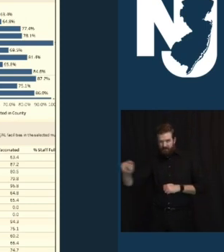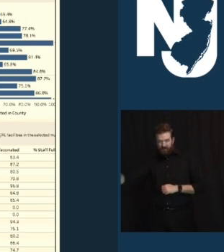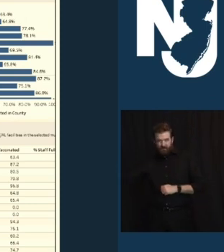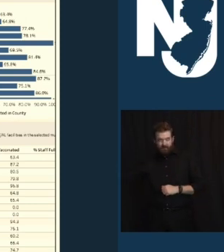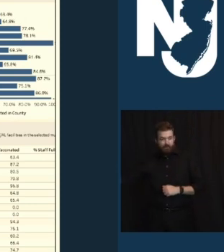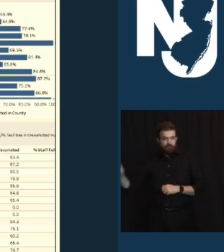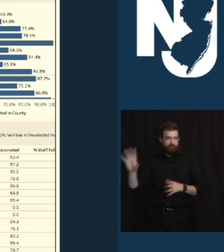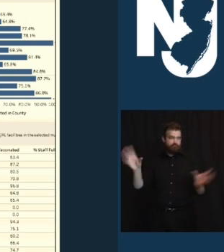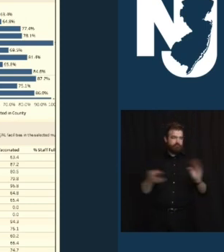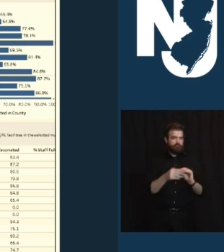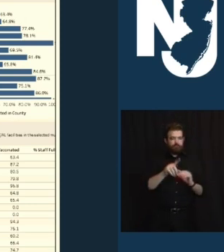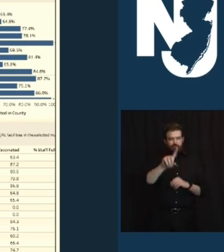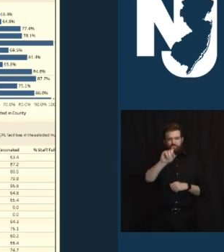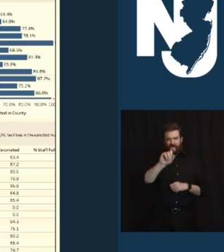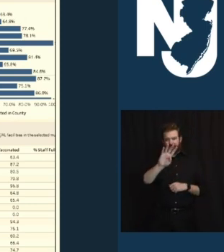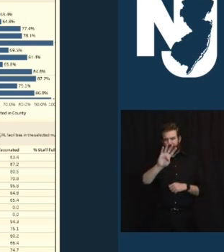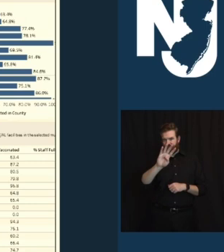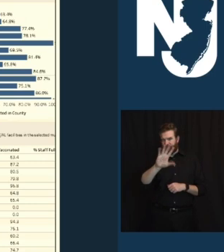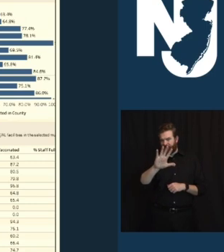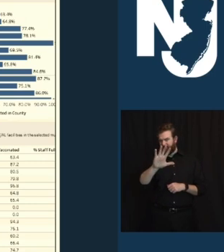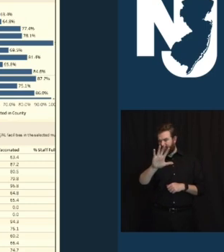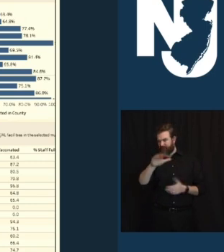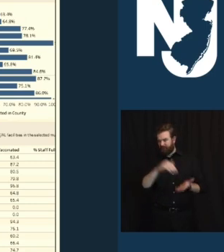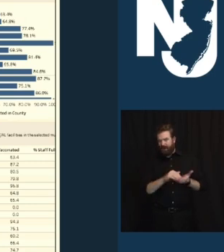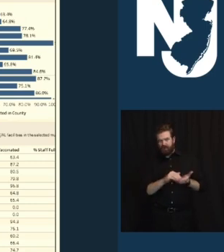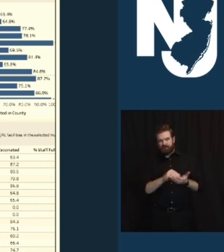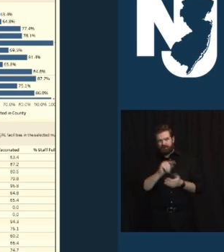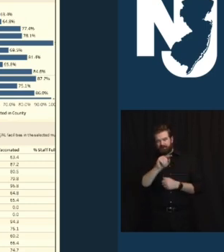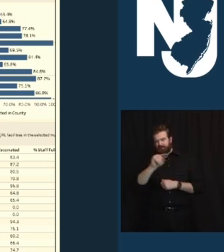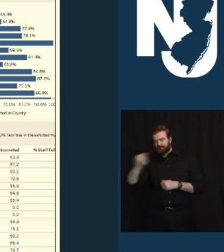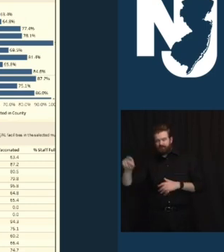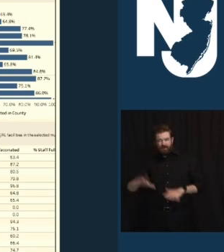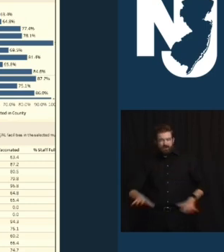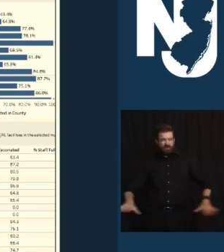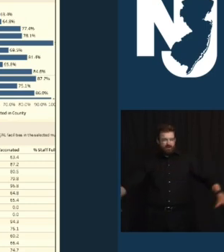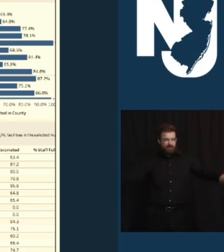145,775 doses were administered to residents and